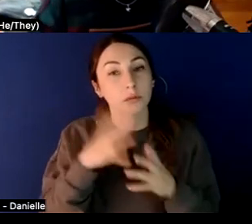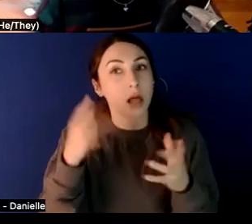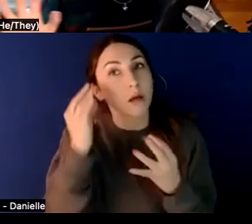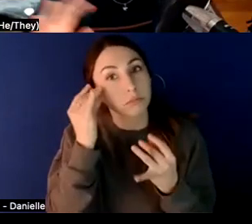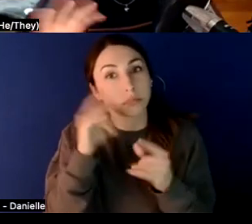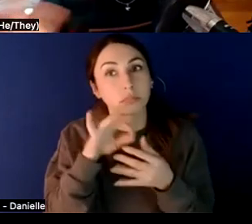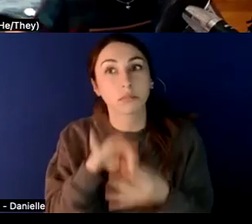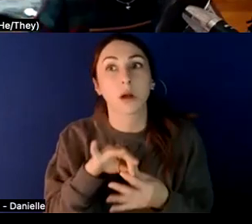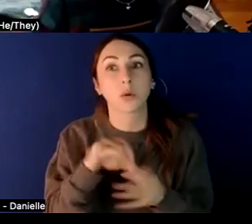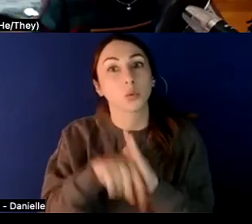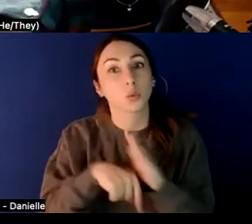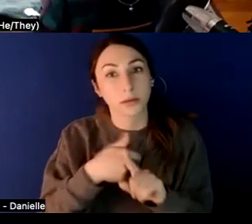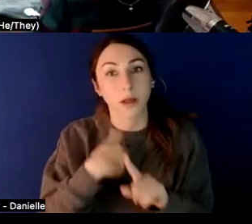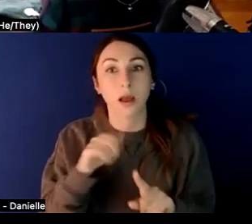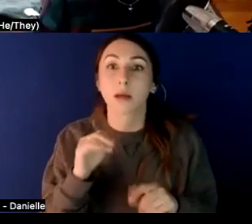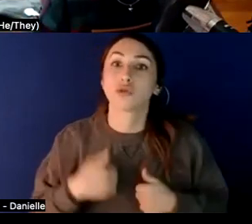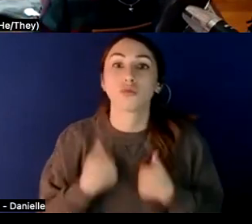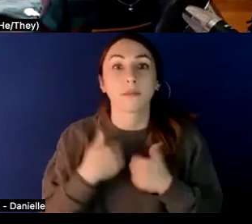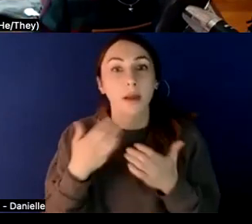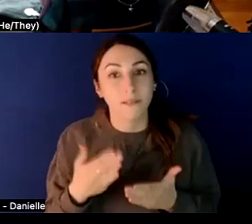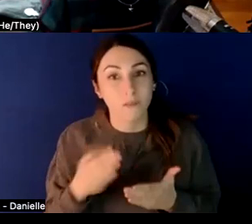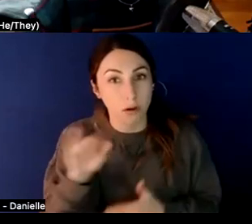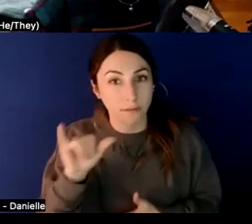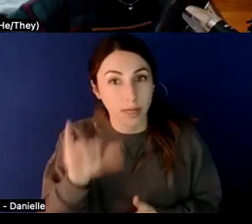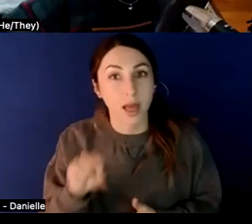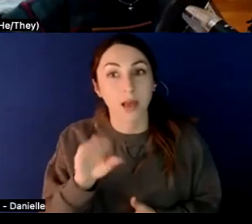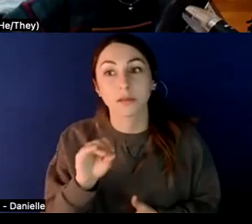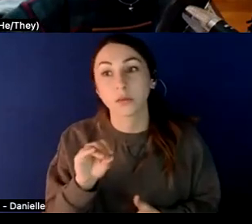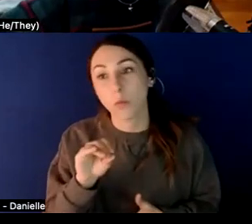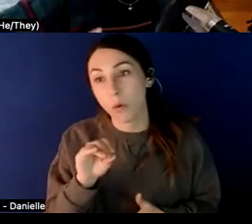And so I have a little quote where I said basically that